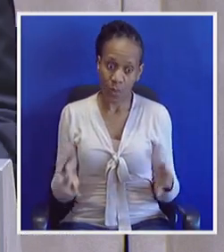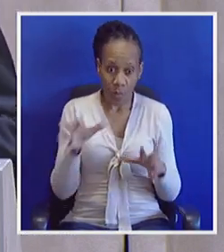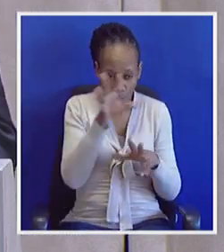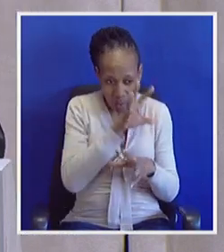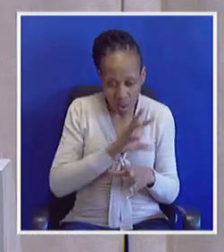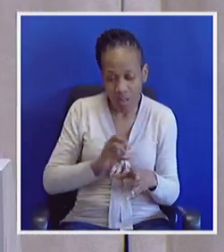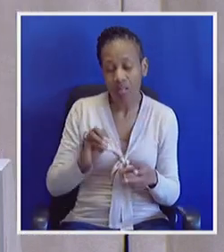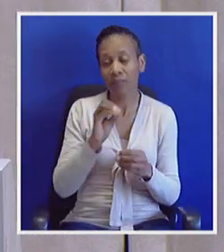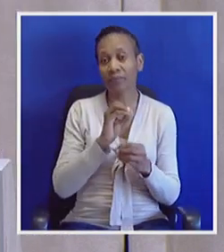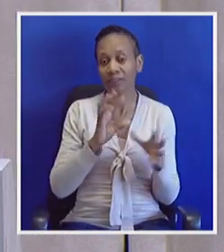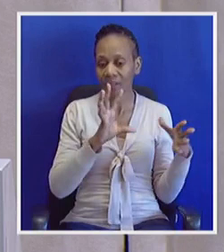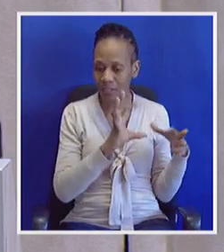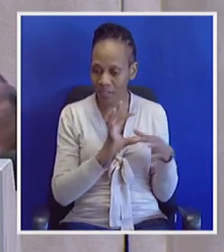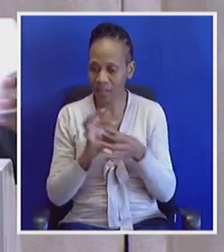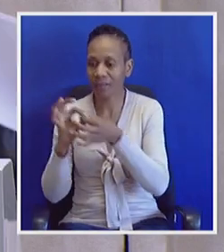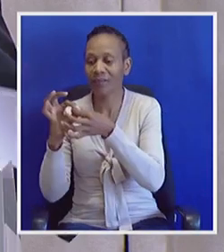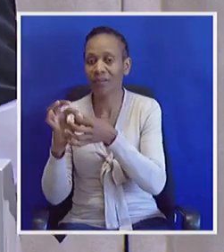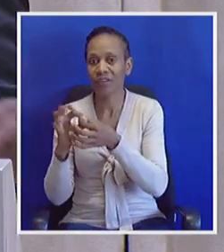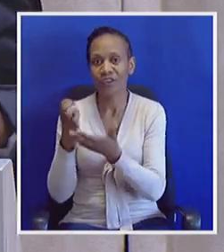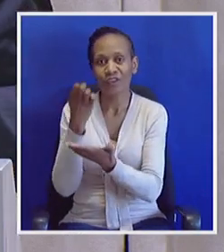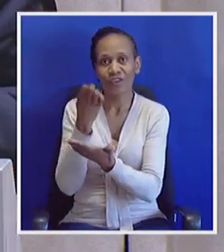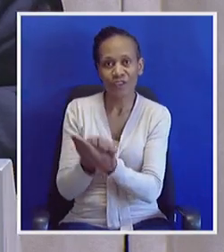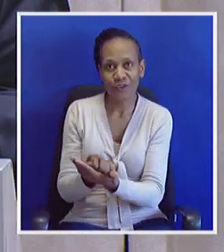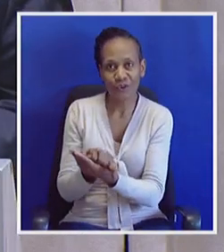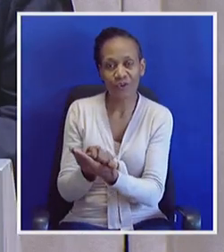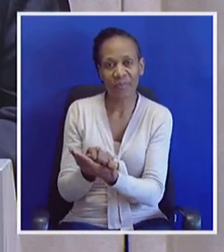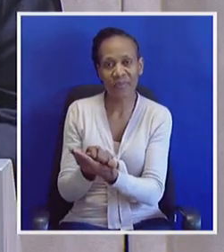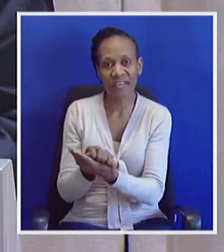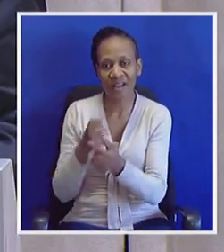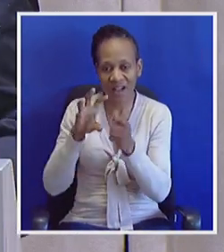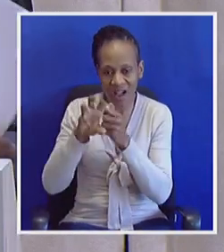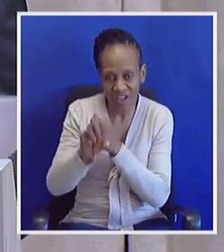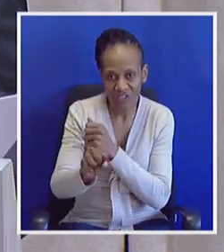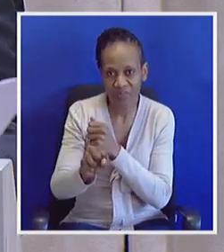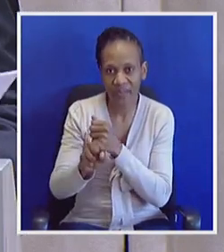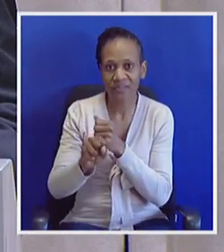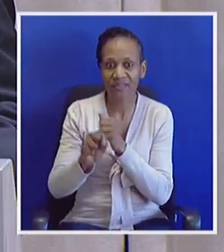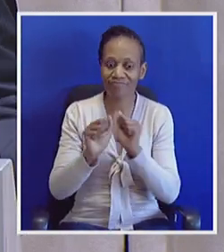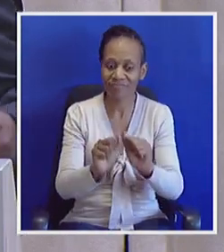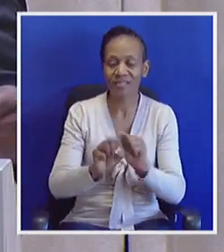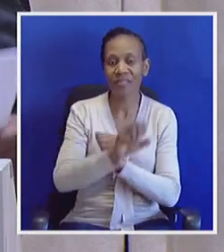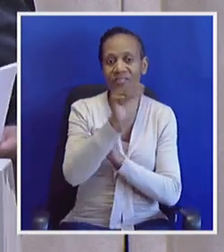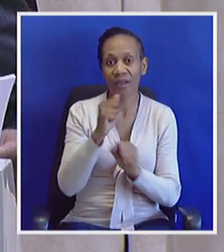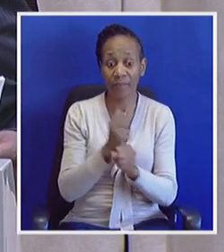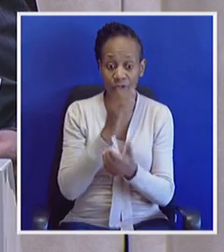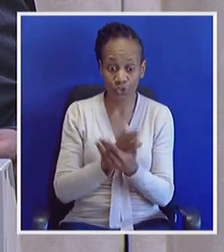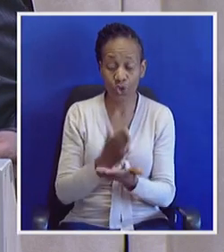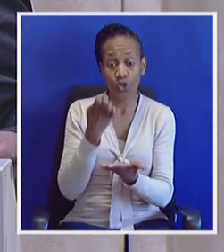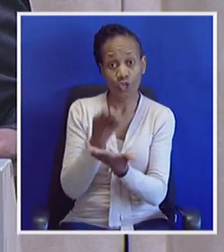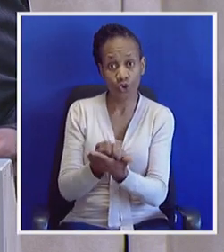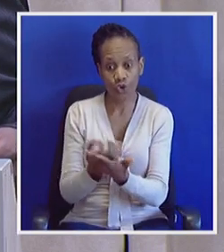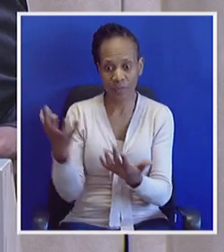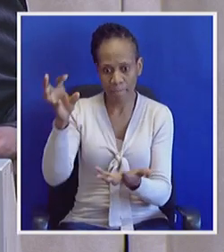the economic trajectory that we have chosen as a country to have a mixed economy, to have an